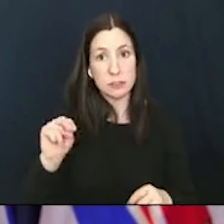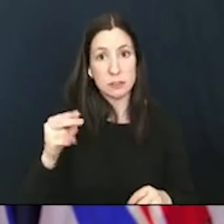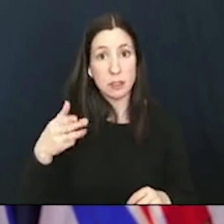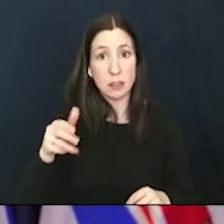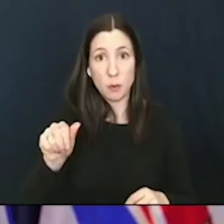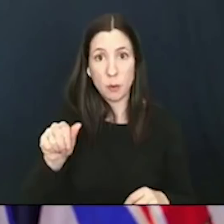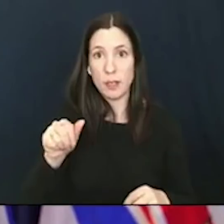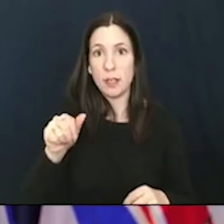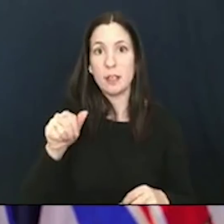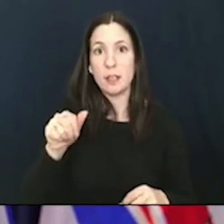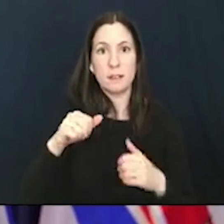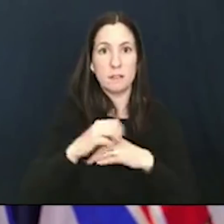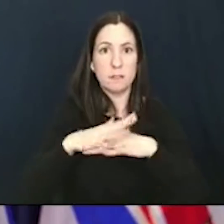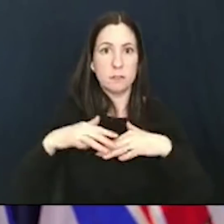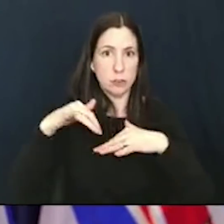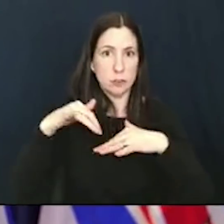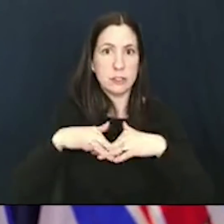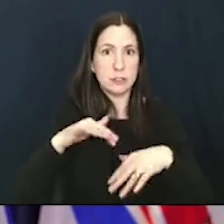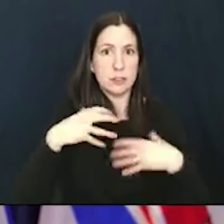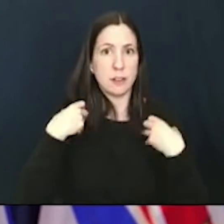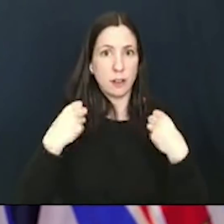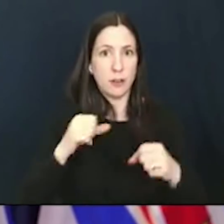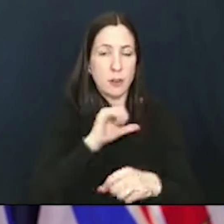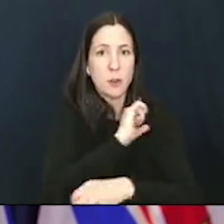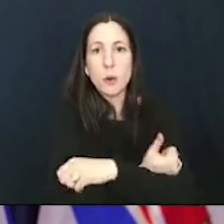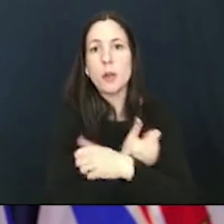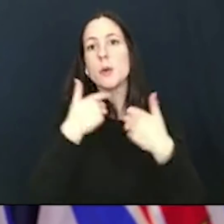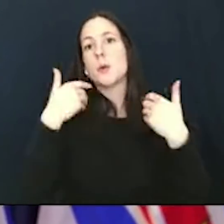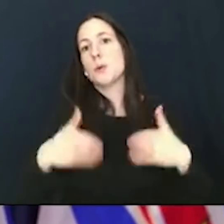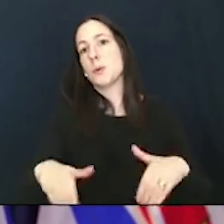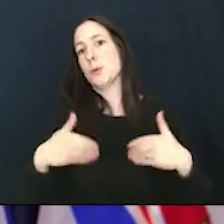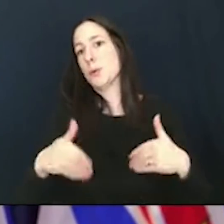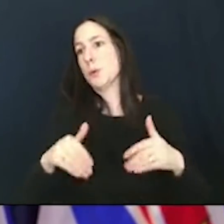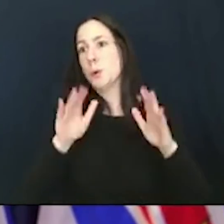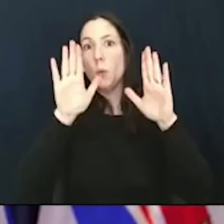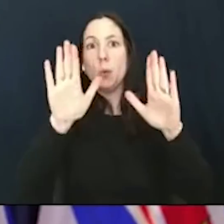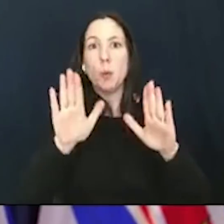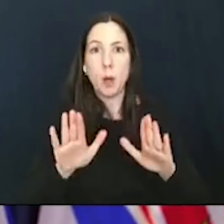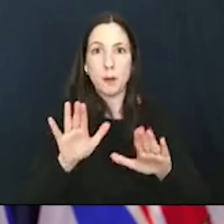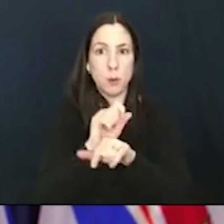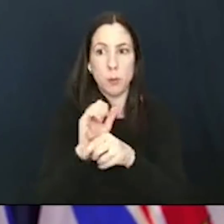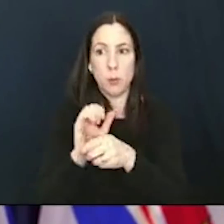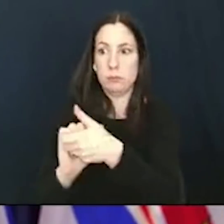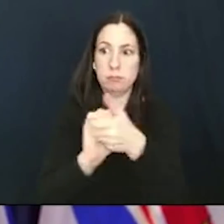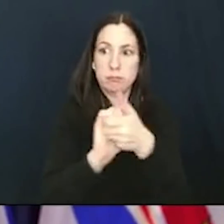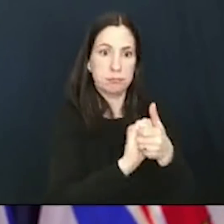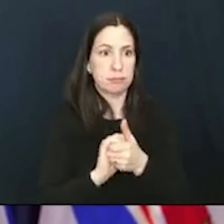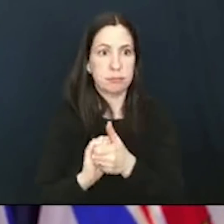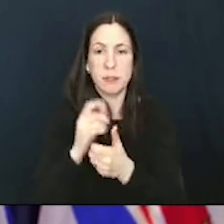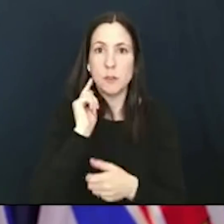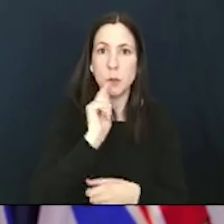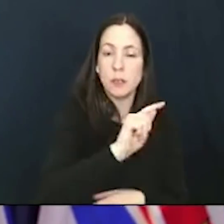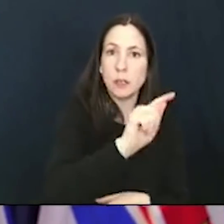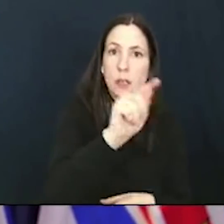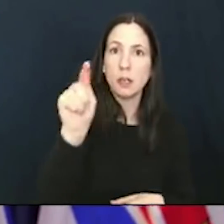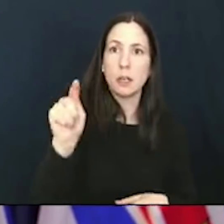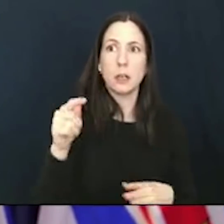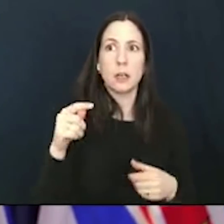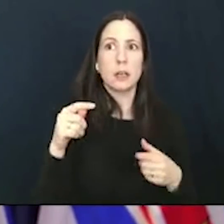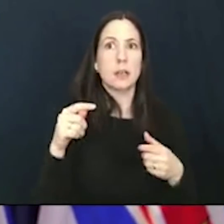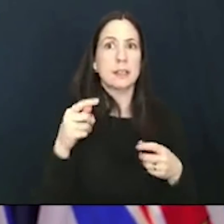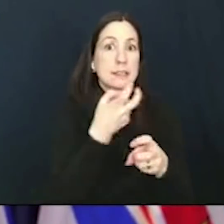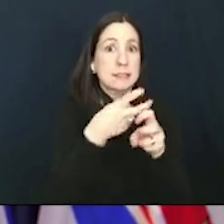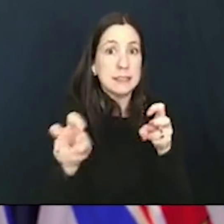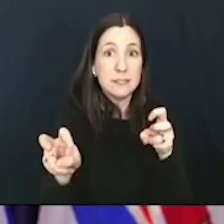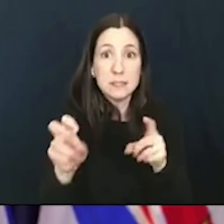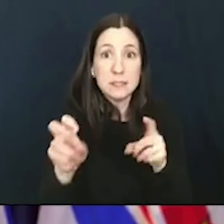think, a very good job so far of addressing the situation in long-term care and assisted living in hospital circumstances, in